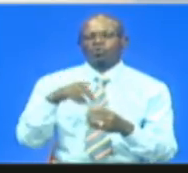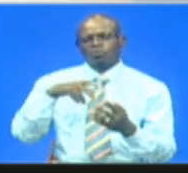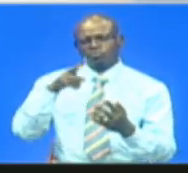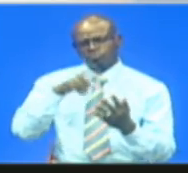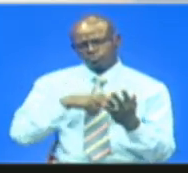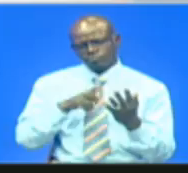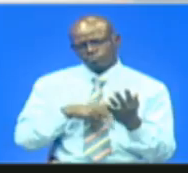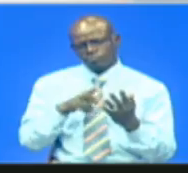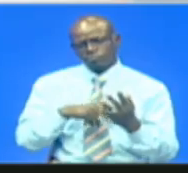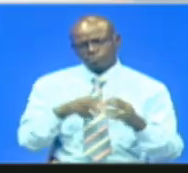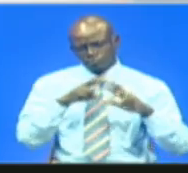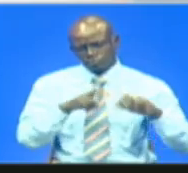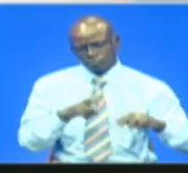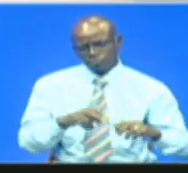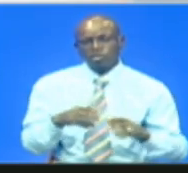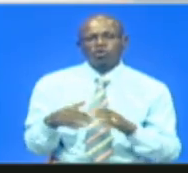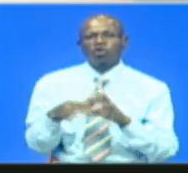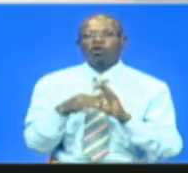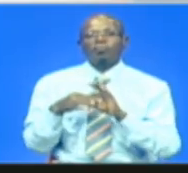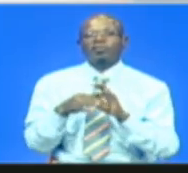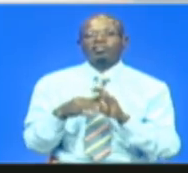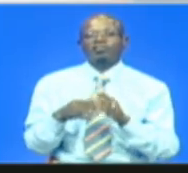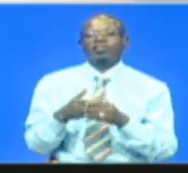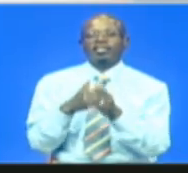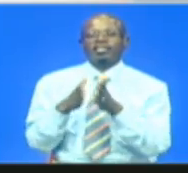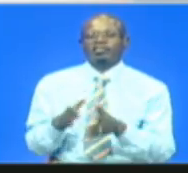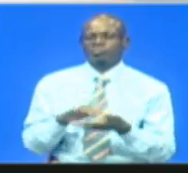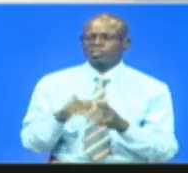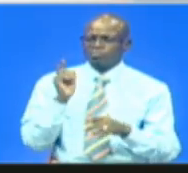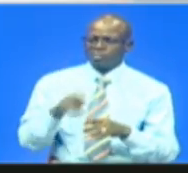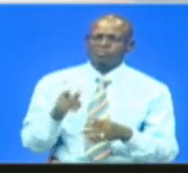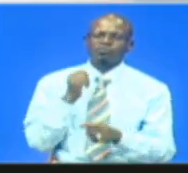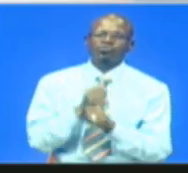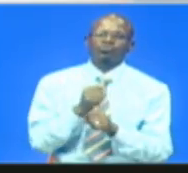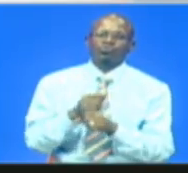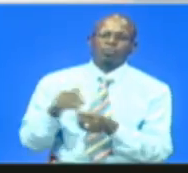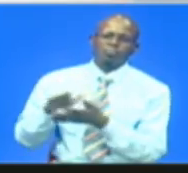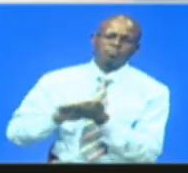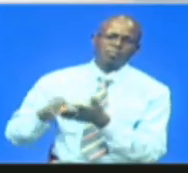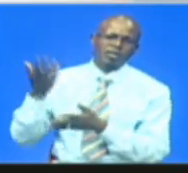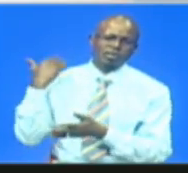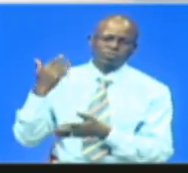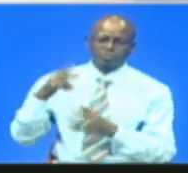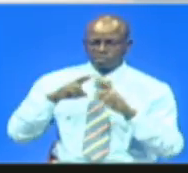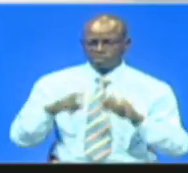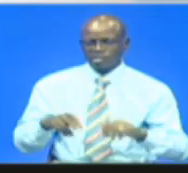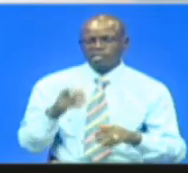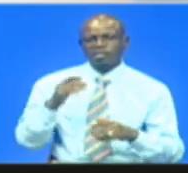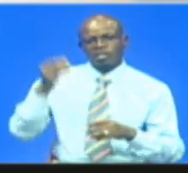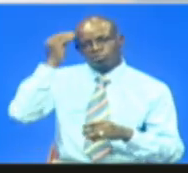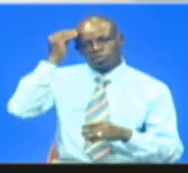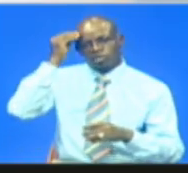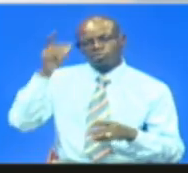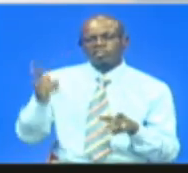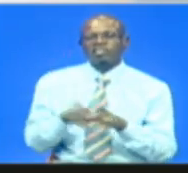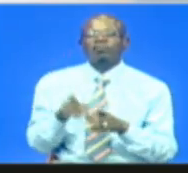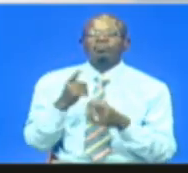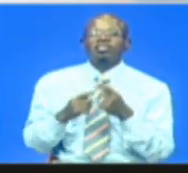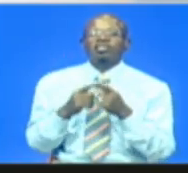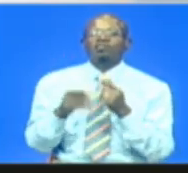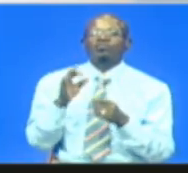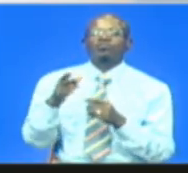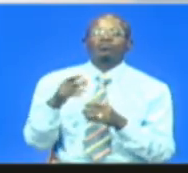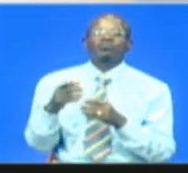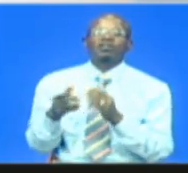leaders. This will entail a background check on the education levels of the leaders, their years of experience, as well as